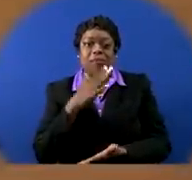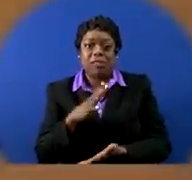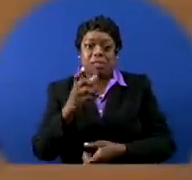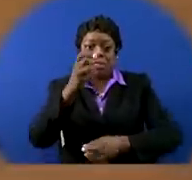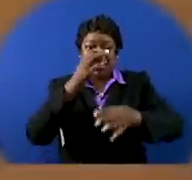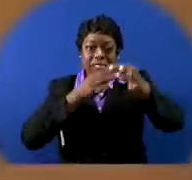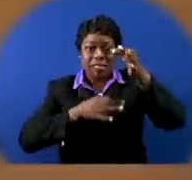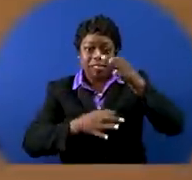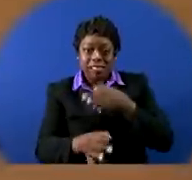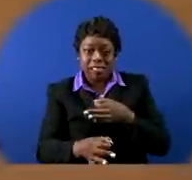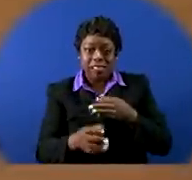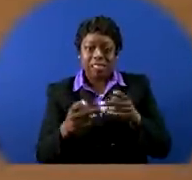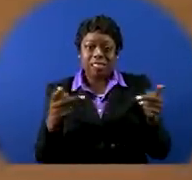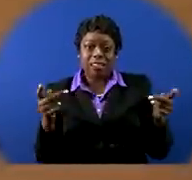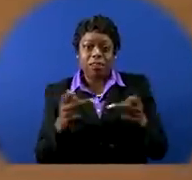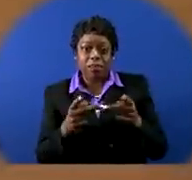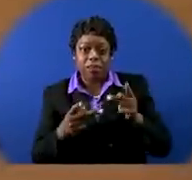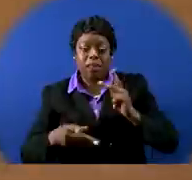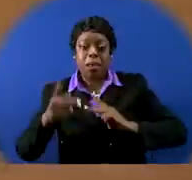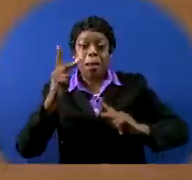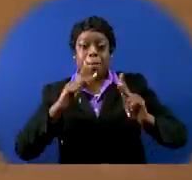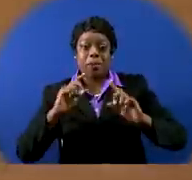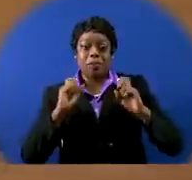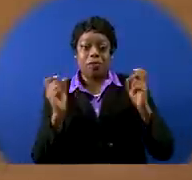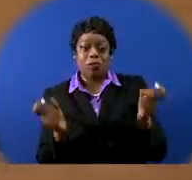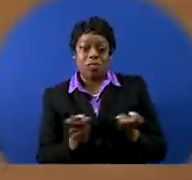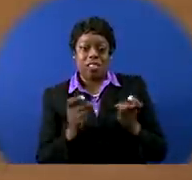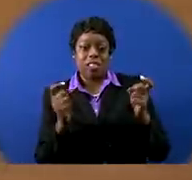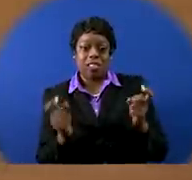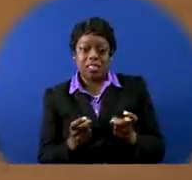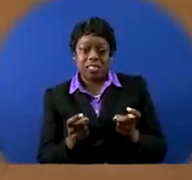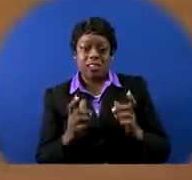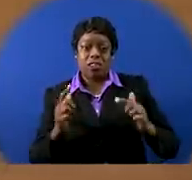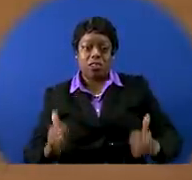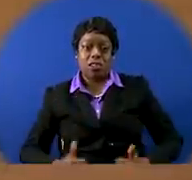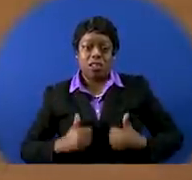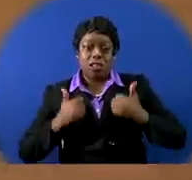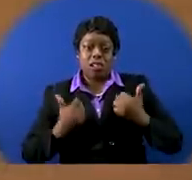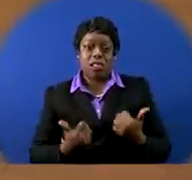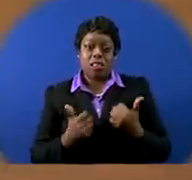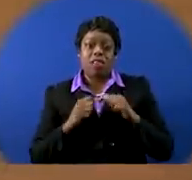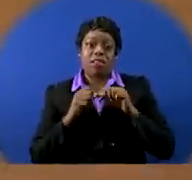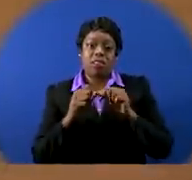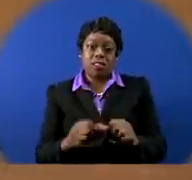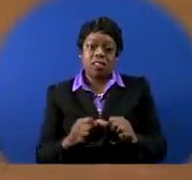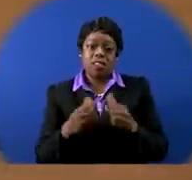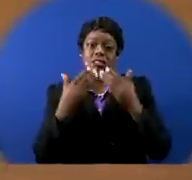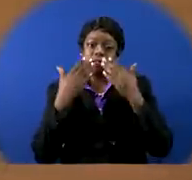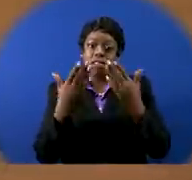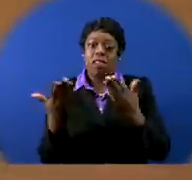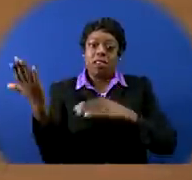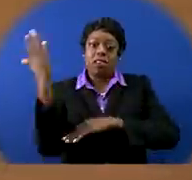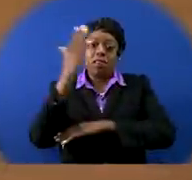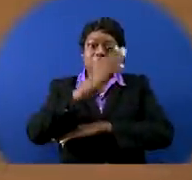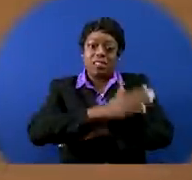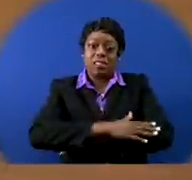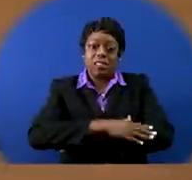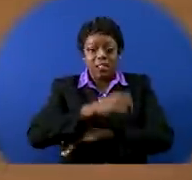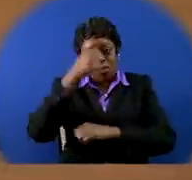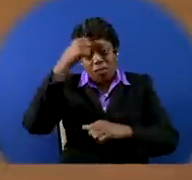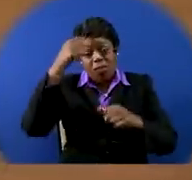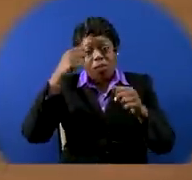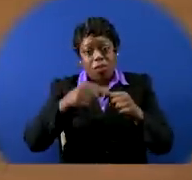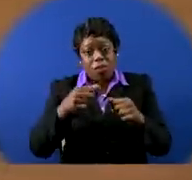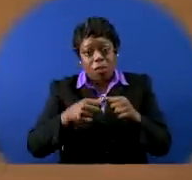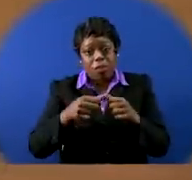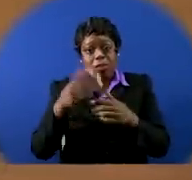are sinful, yeah, might live. God, we thank you for this day. We thank you that we remember his death. We pray,